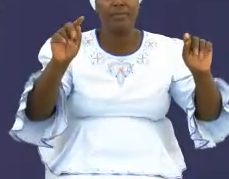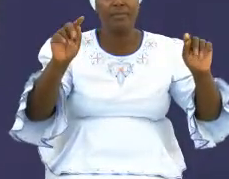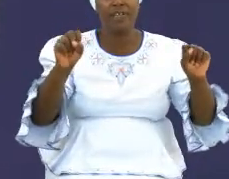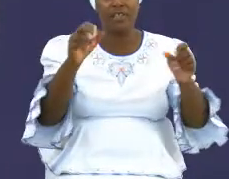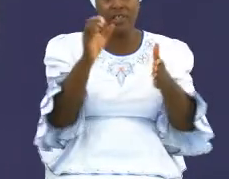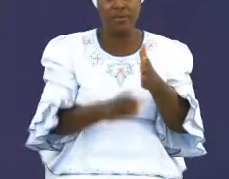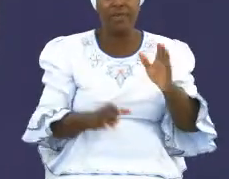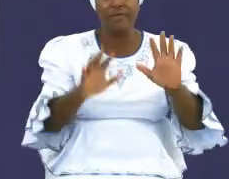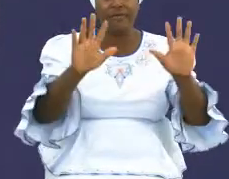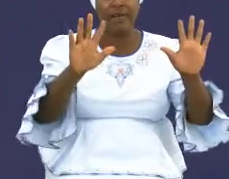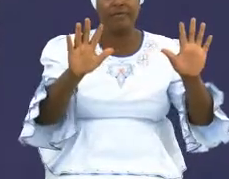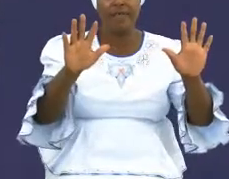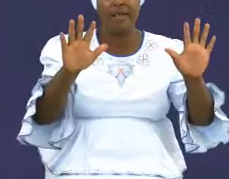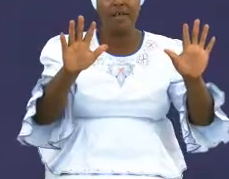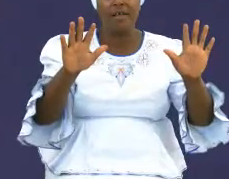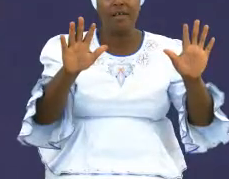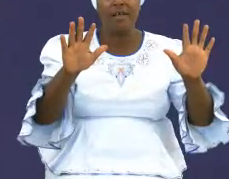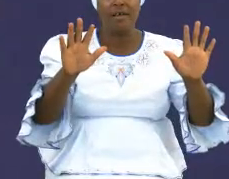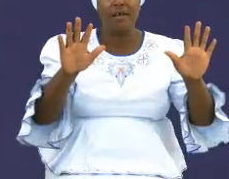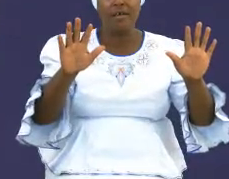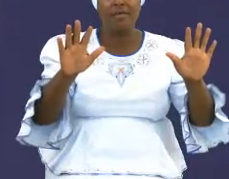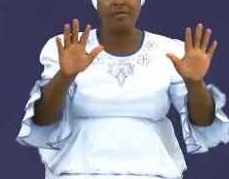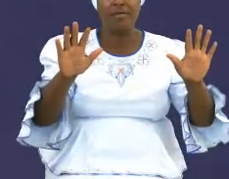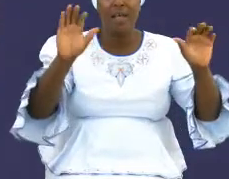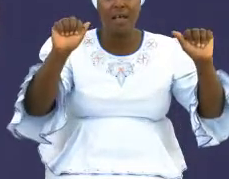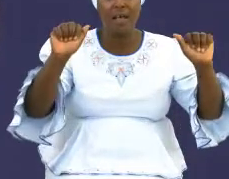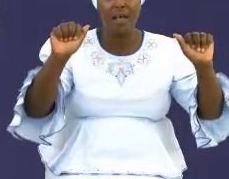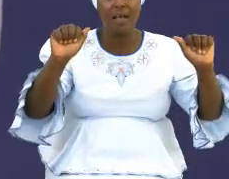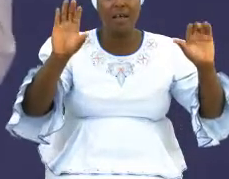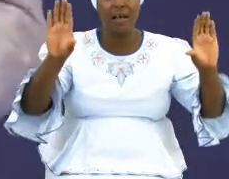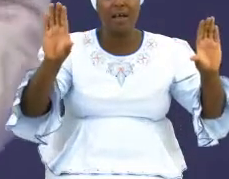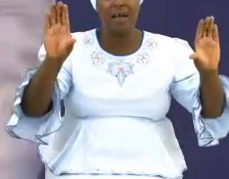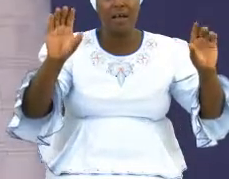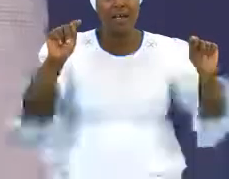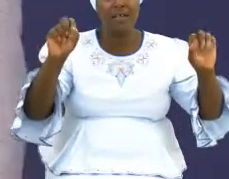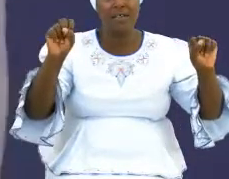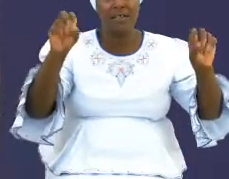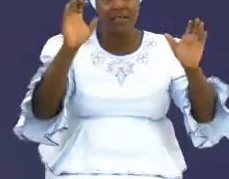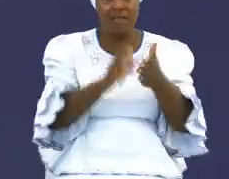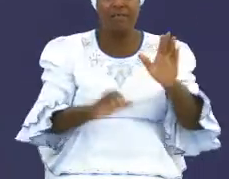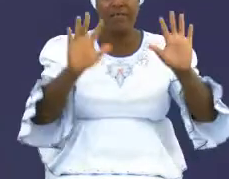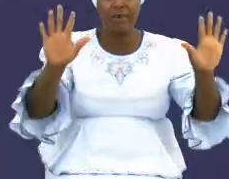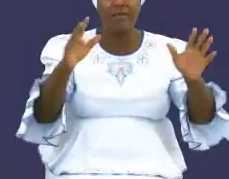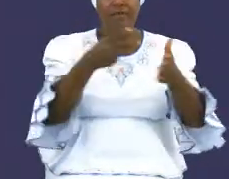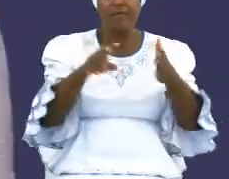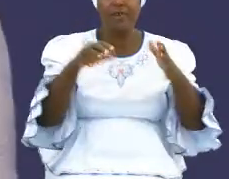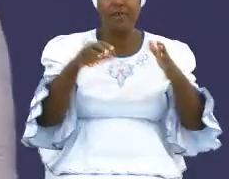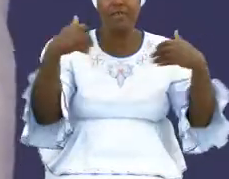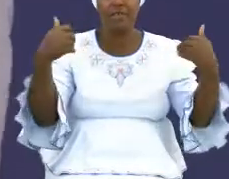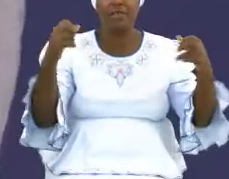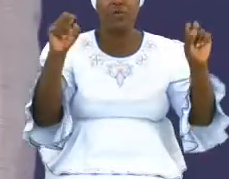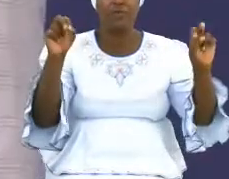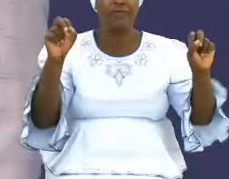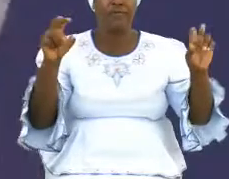12, Acts chapter 5, verse 12, and by the hands of the